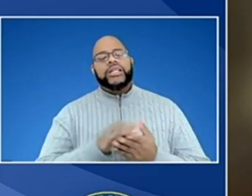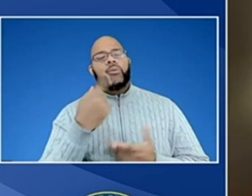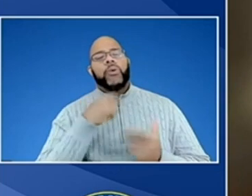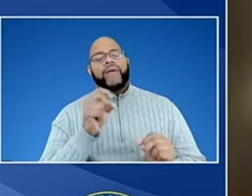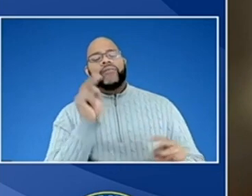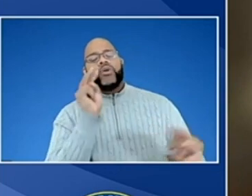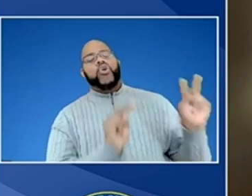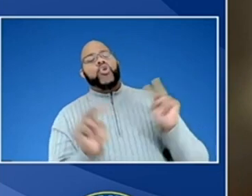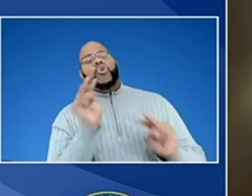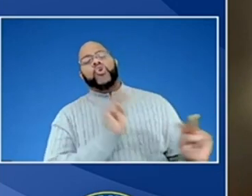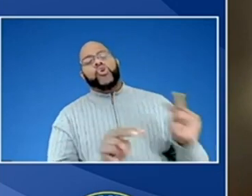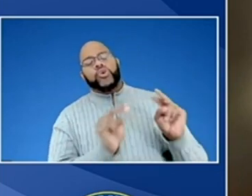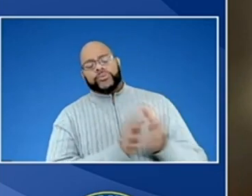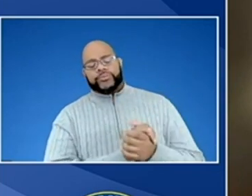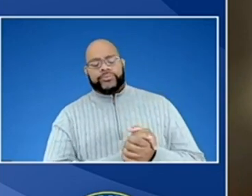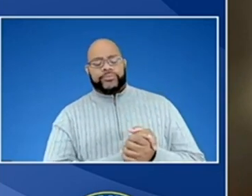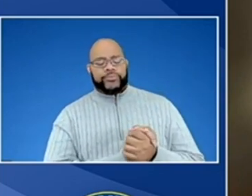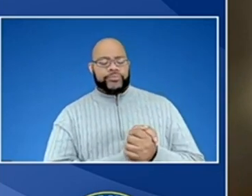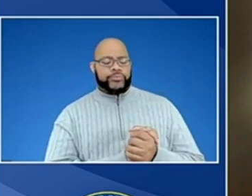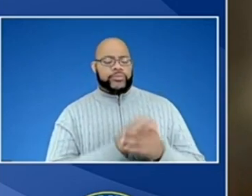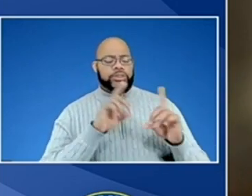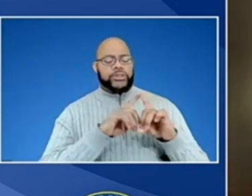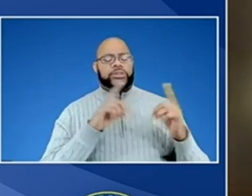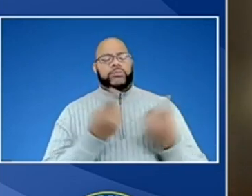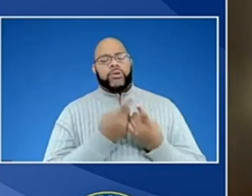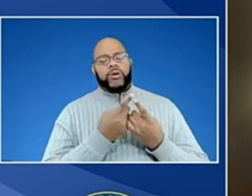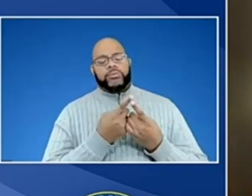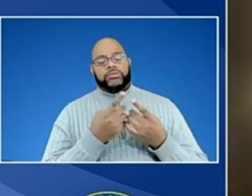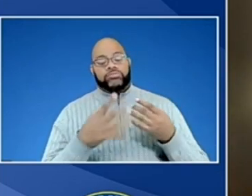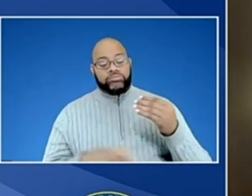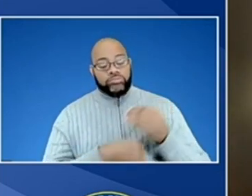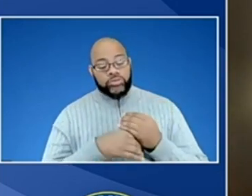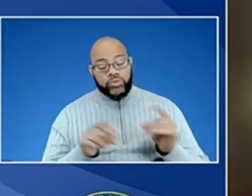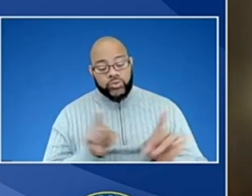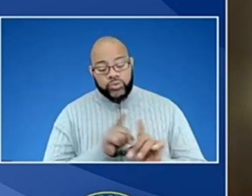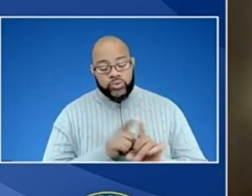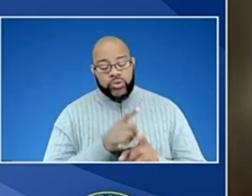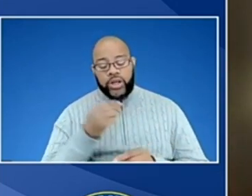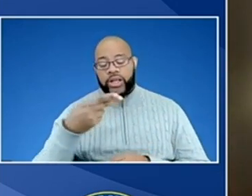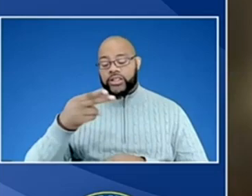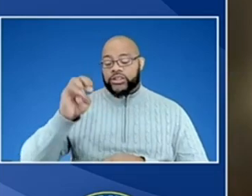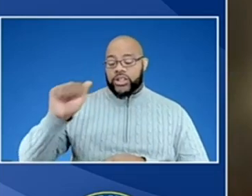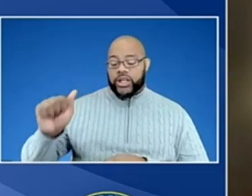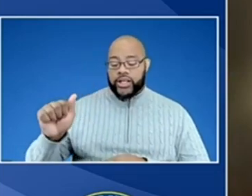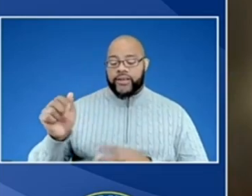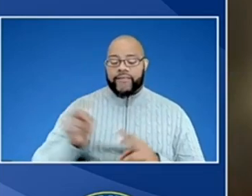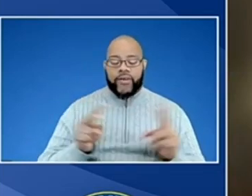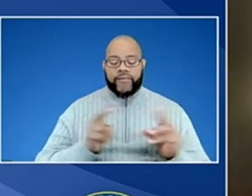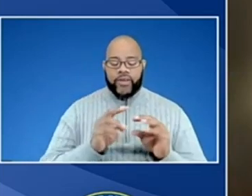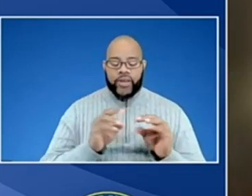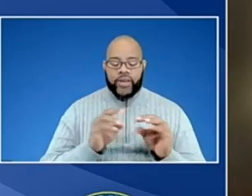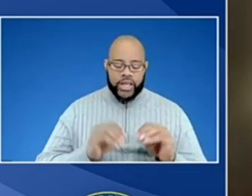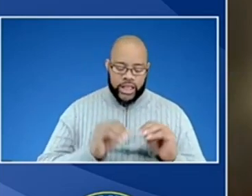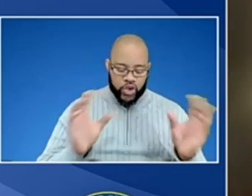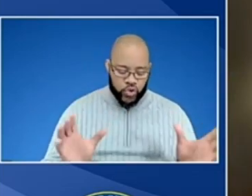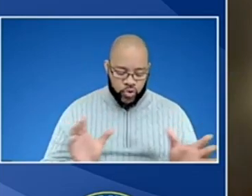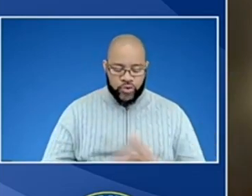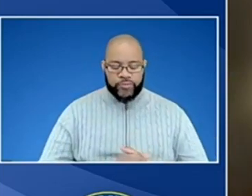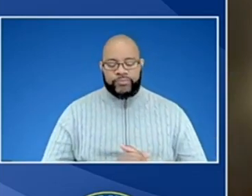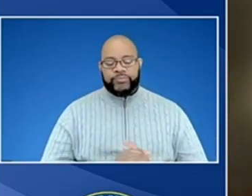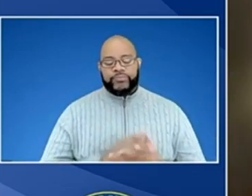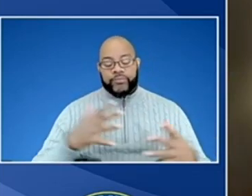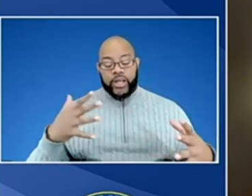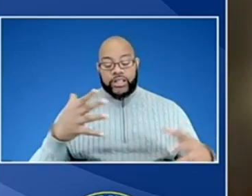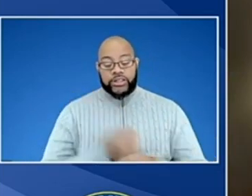at. You know, the department, in addition, and the HEA have been very clear that